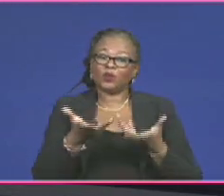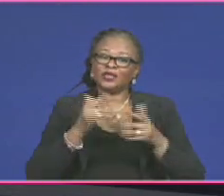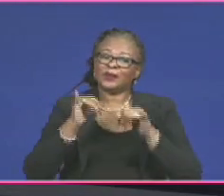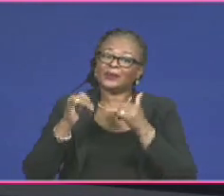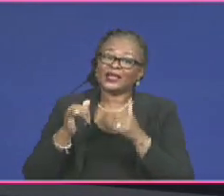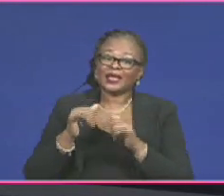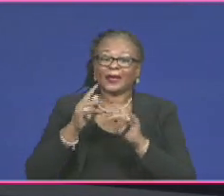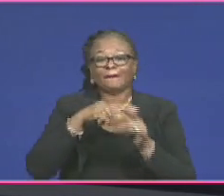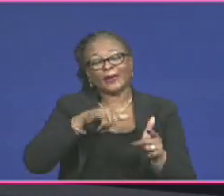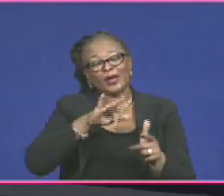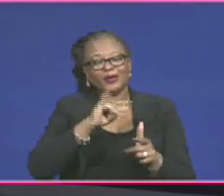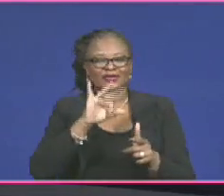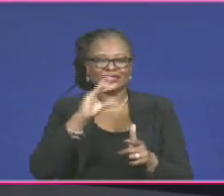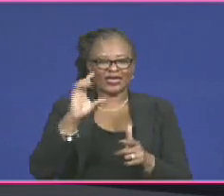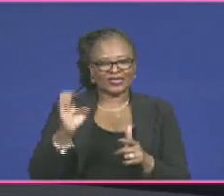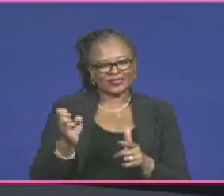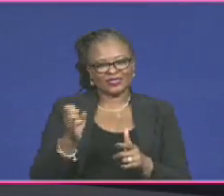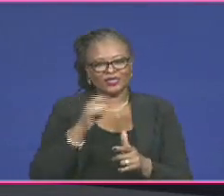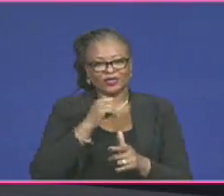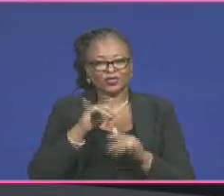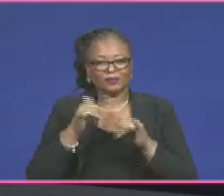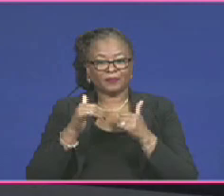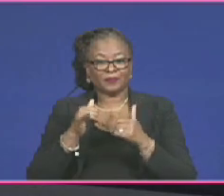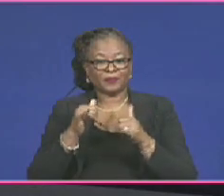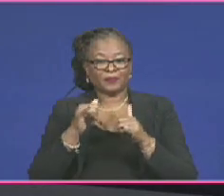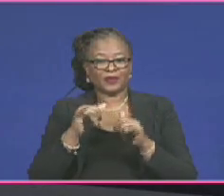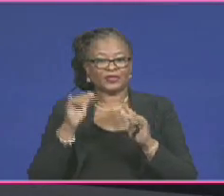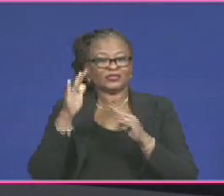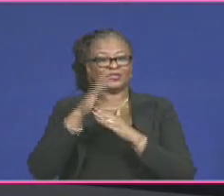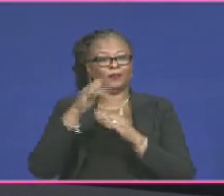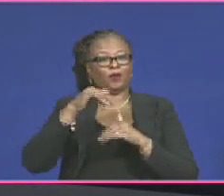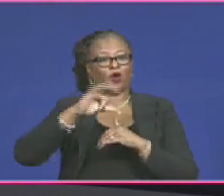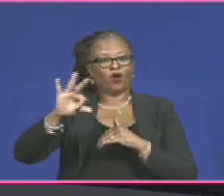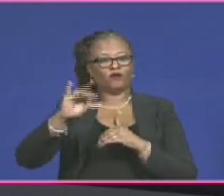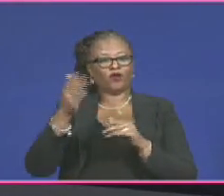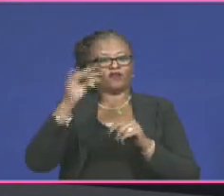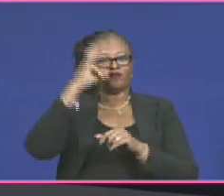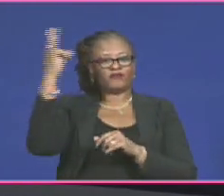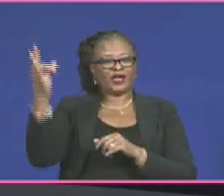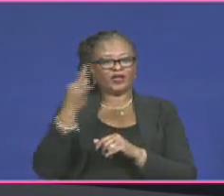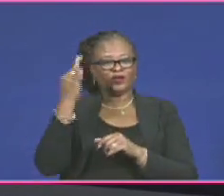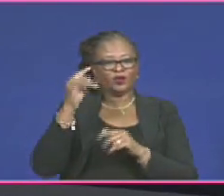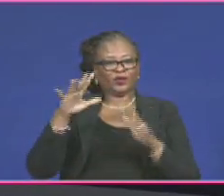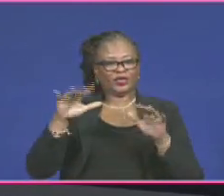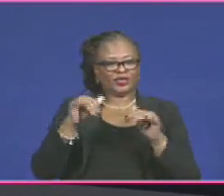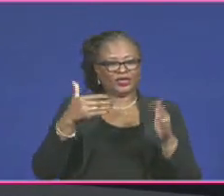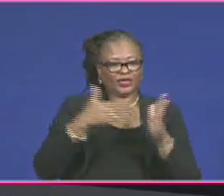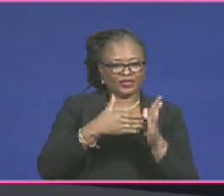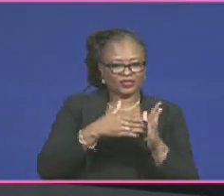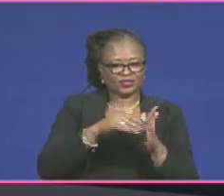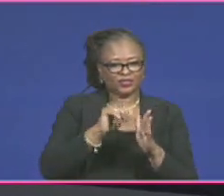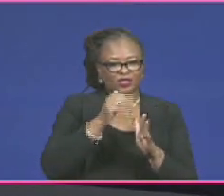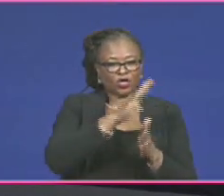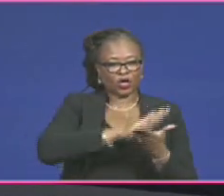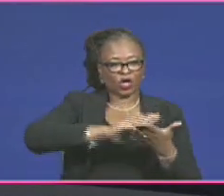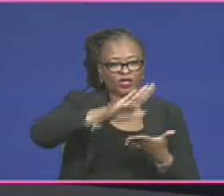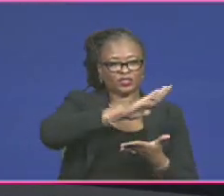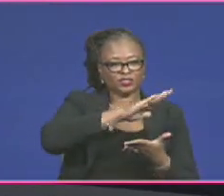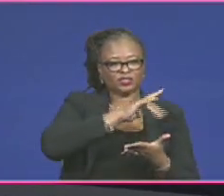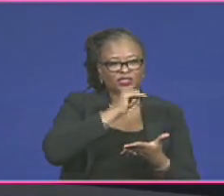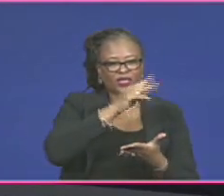play in paradise? The basketball games are set to tip off on Friday, and they will go against the win-loss record of the colleges under